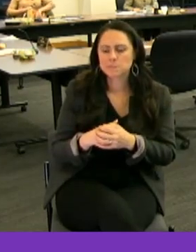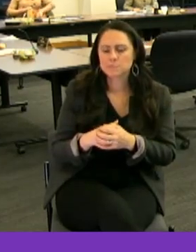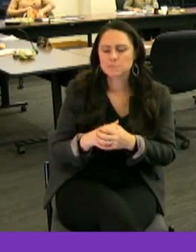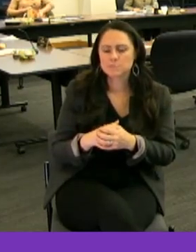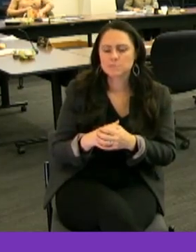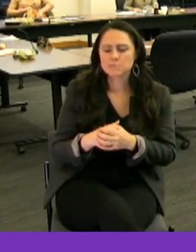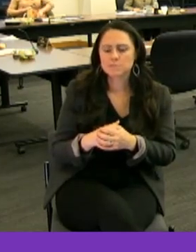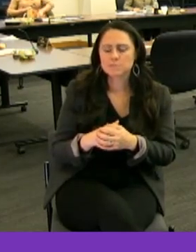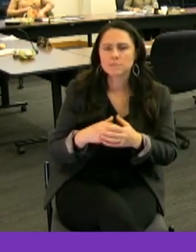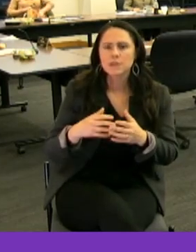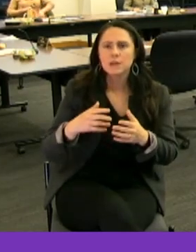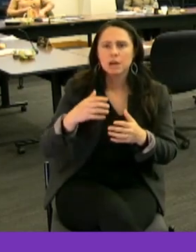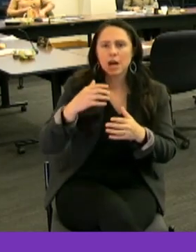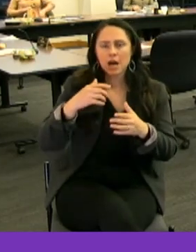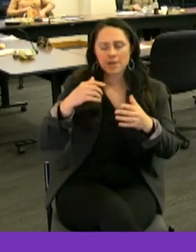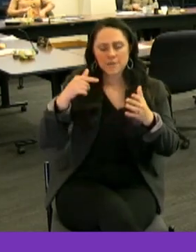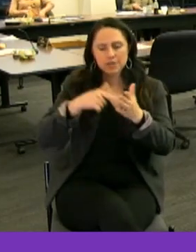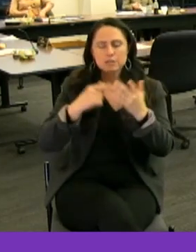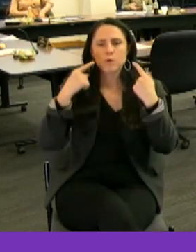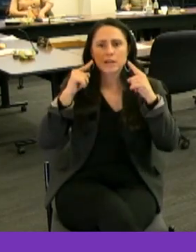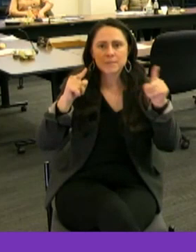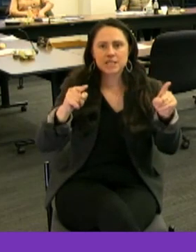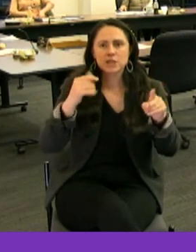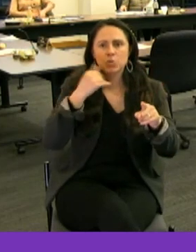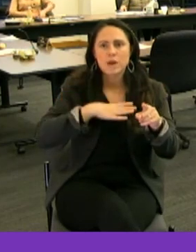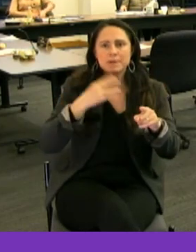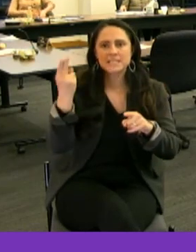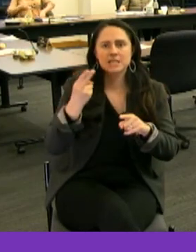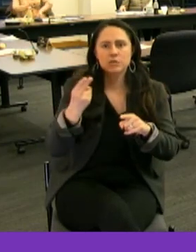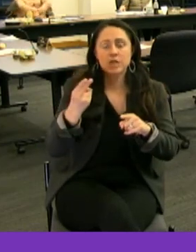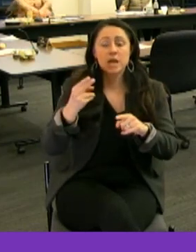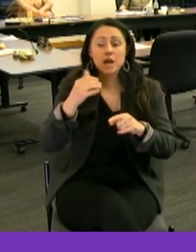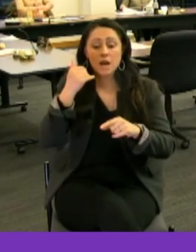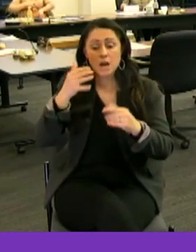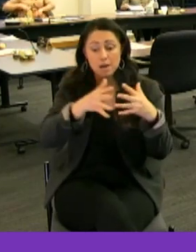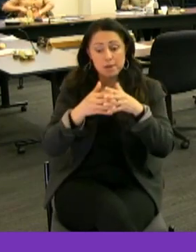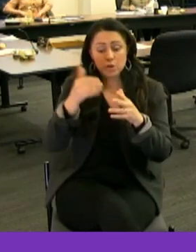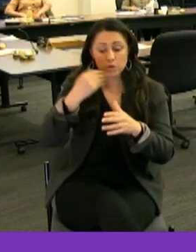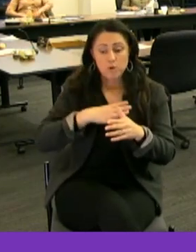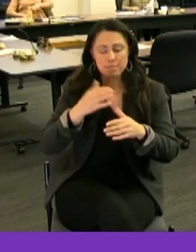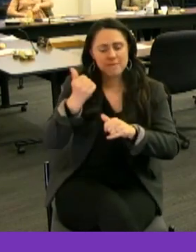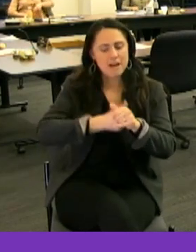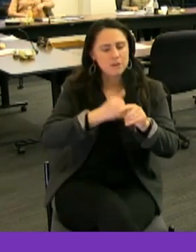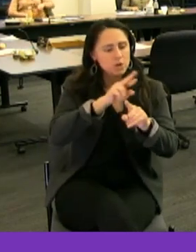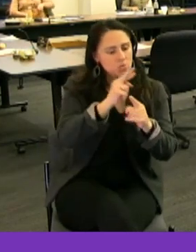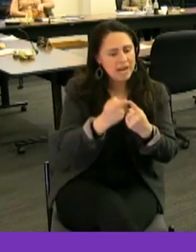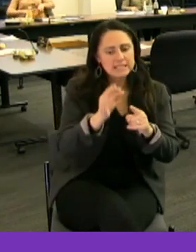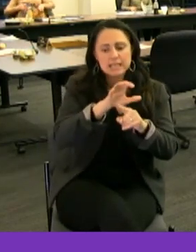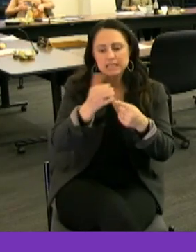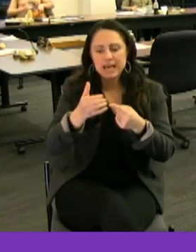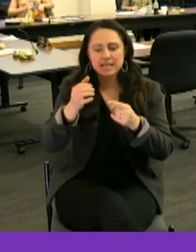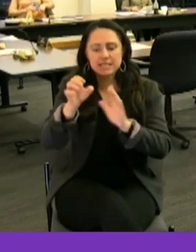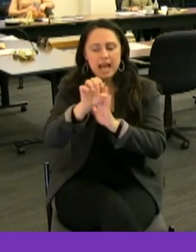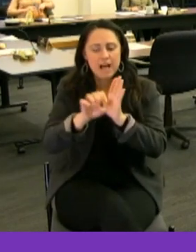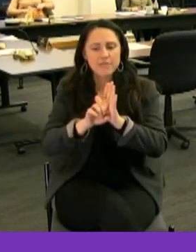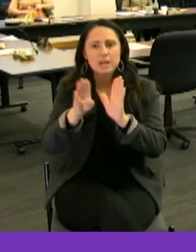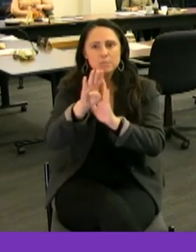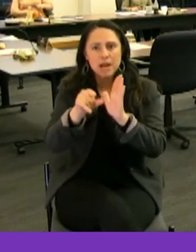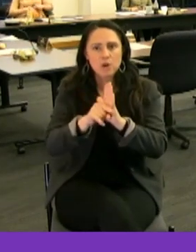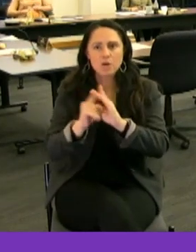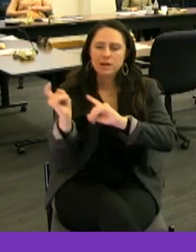All right, Women's History Proclamation. Whereas American women of every race, class, and ethnic background have made